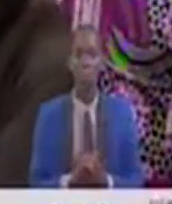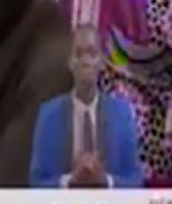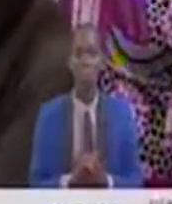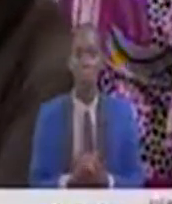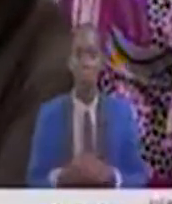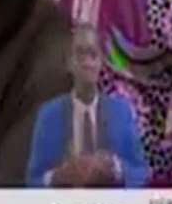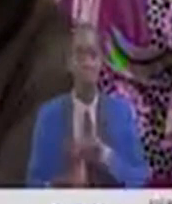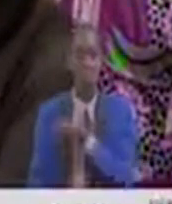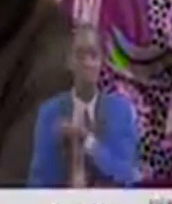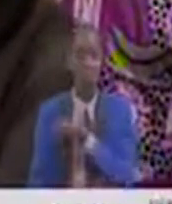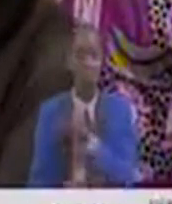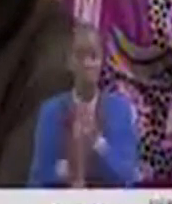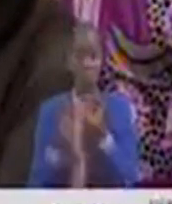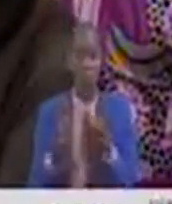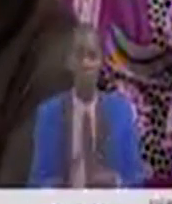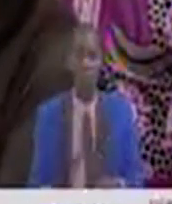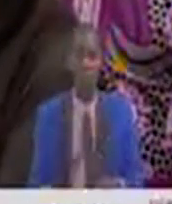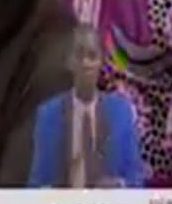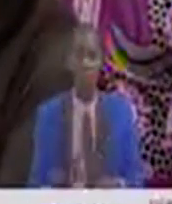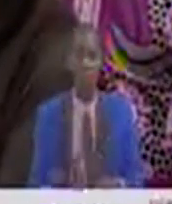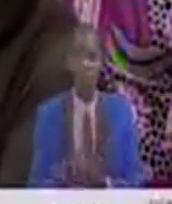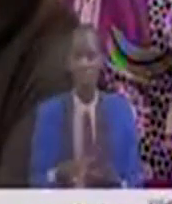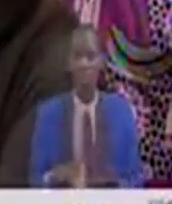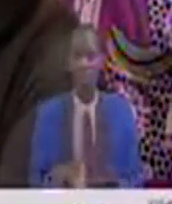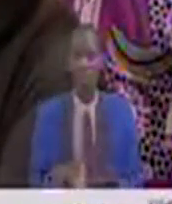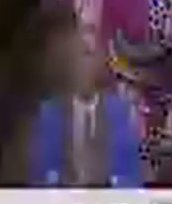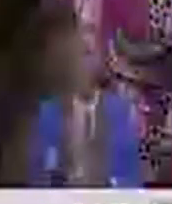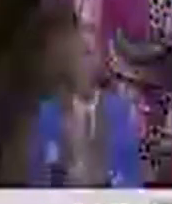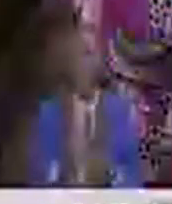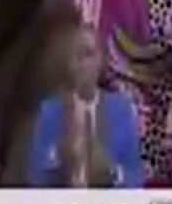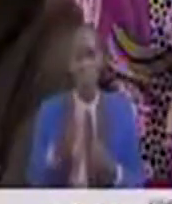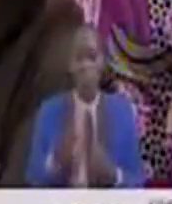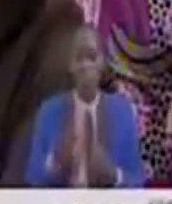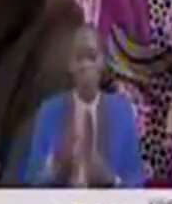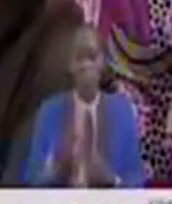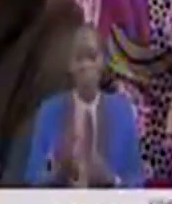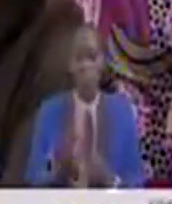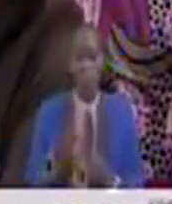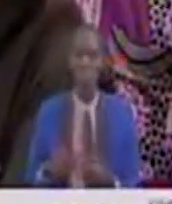Temptation can ruin if you yield to it.